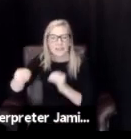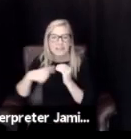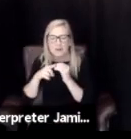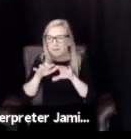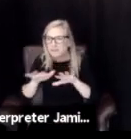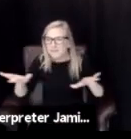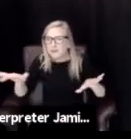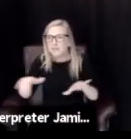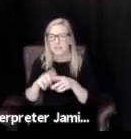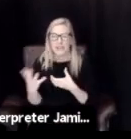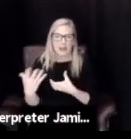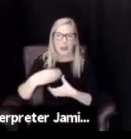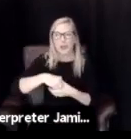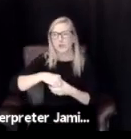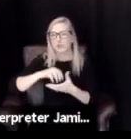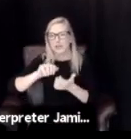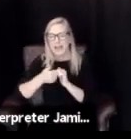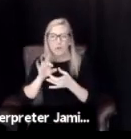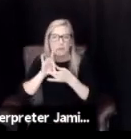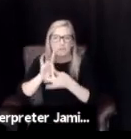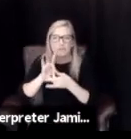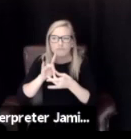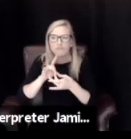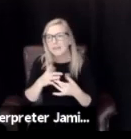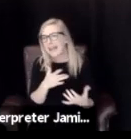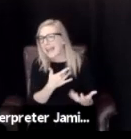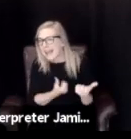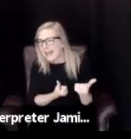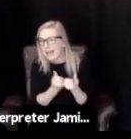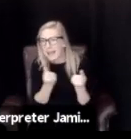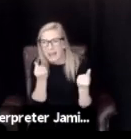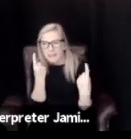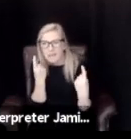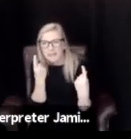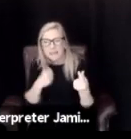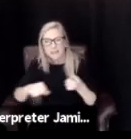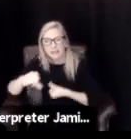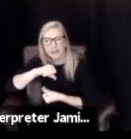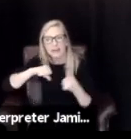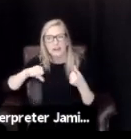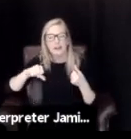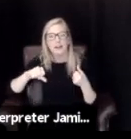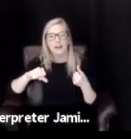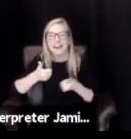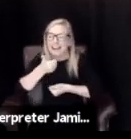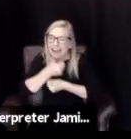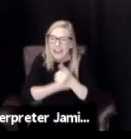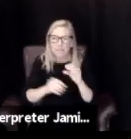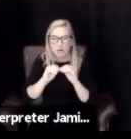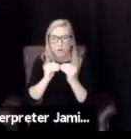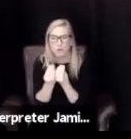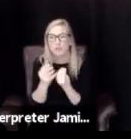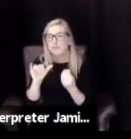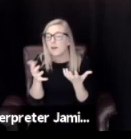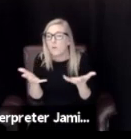how we get along. It's about empathy. I'm going to go into detail about it. So every organization that wants